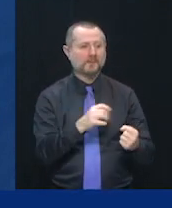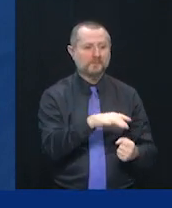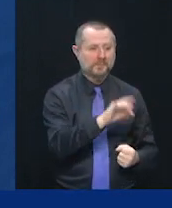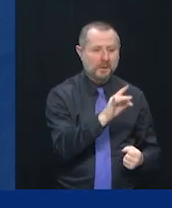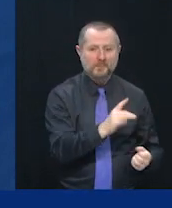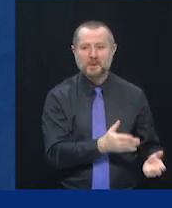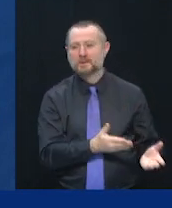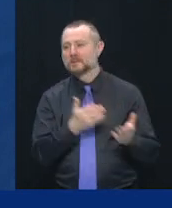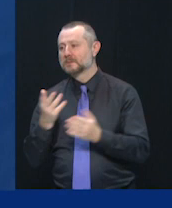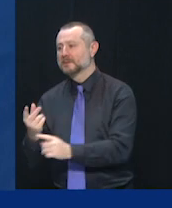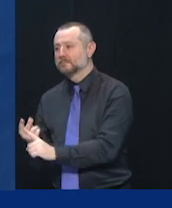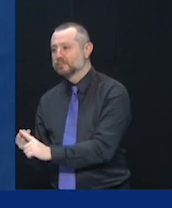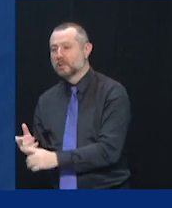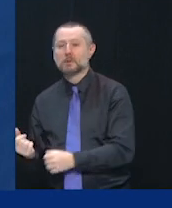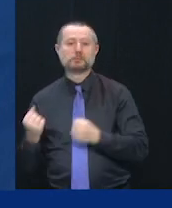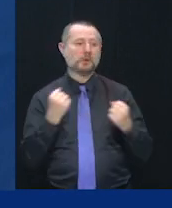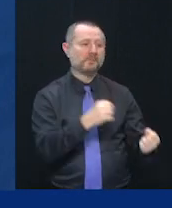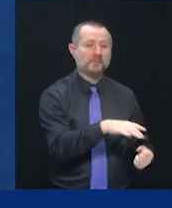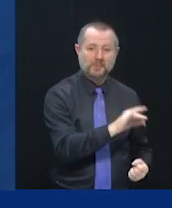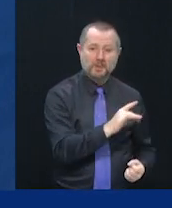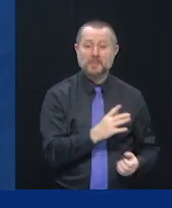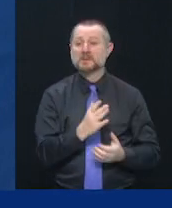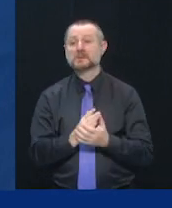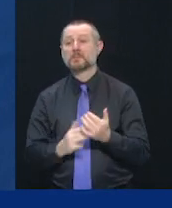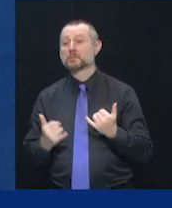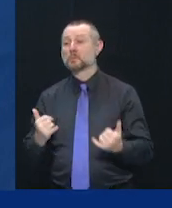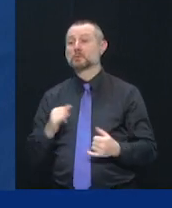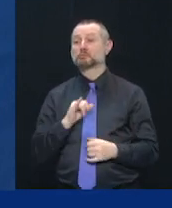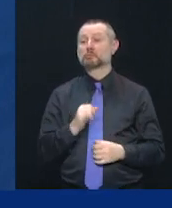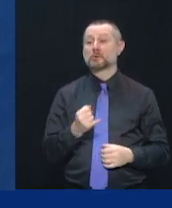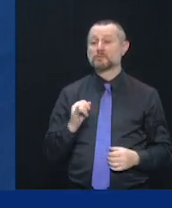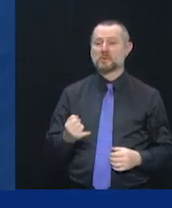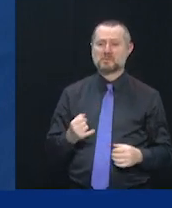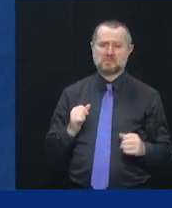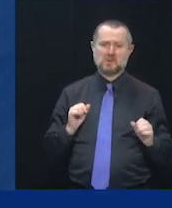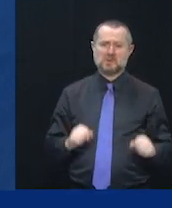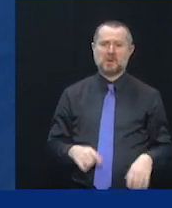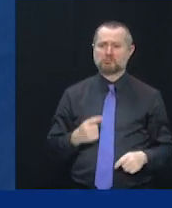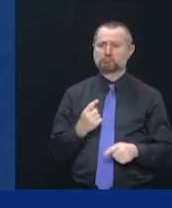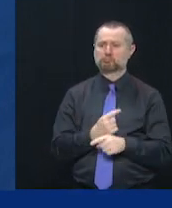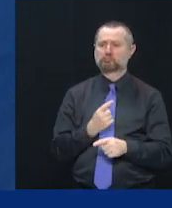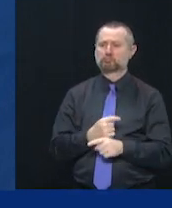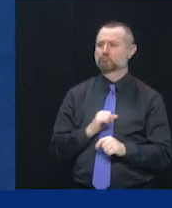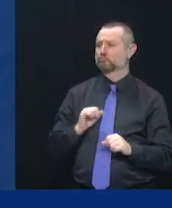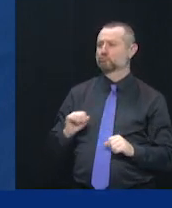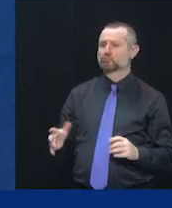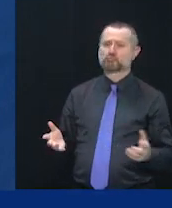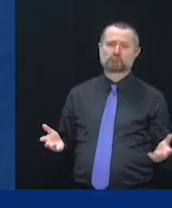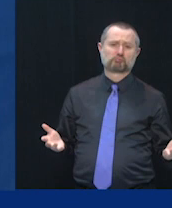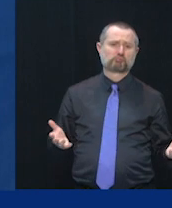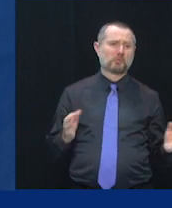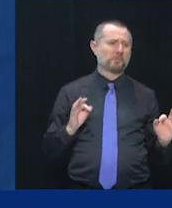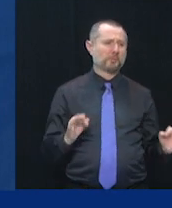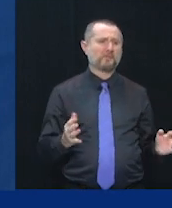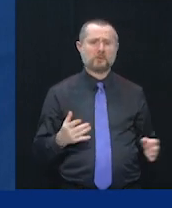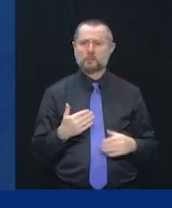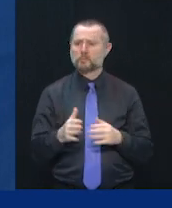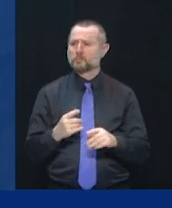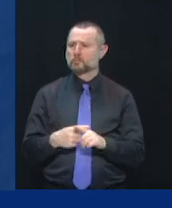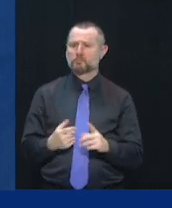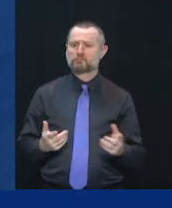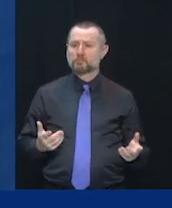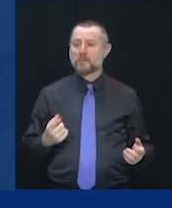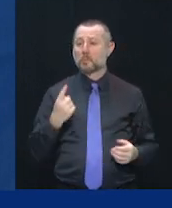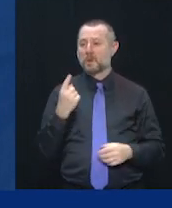it. Johnson & Johnson, that's not the case. It's basically normal refrigeration equipment. So single dose plus